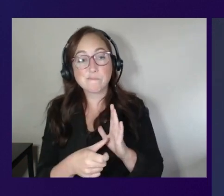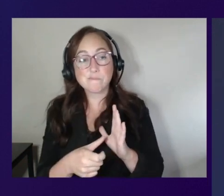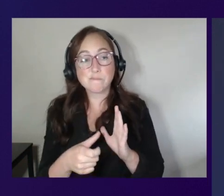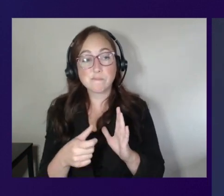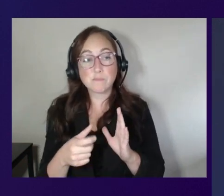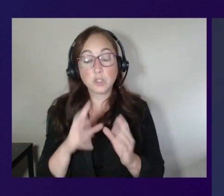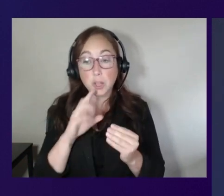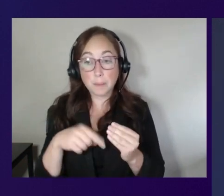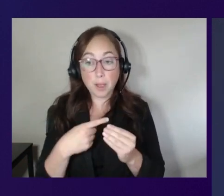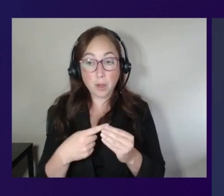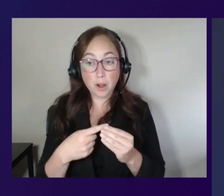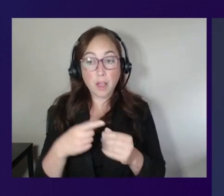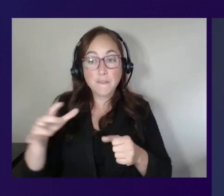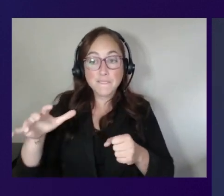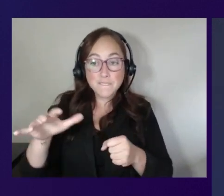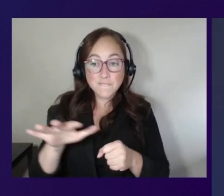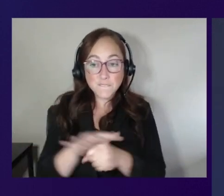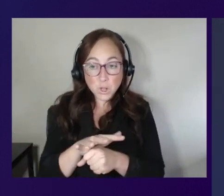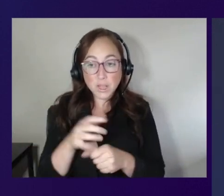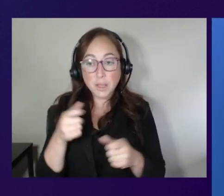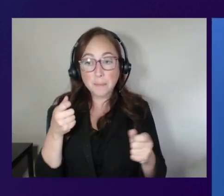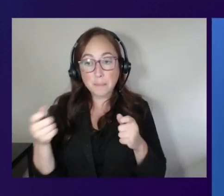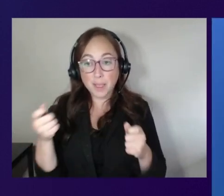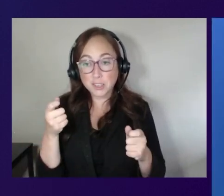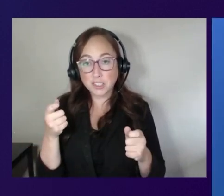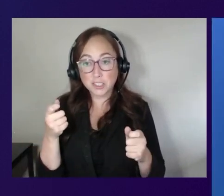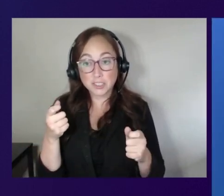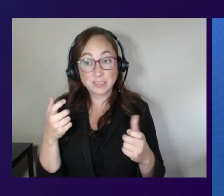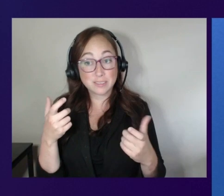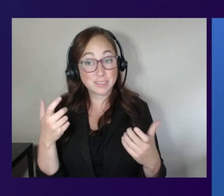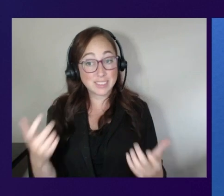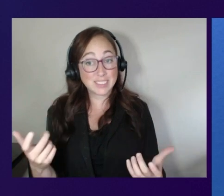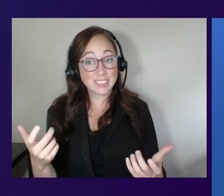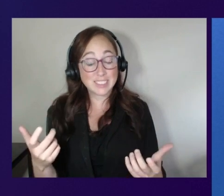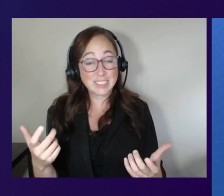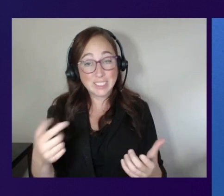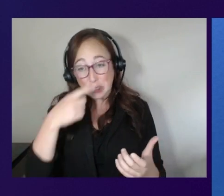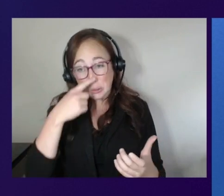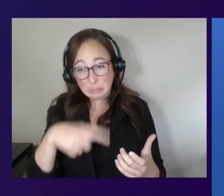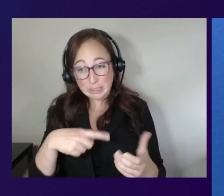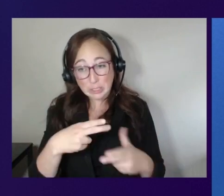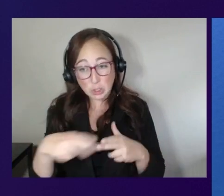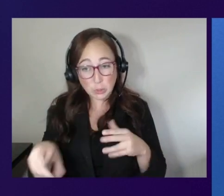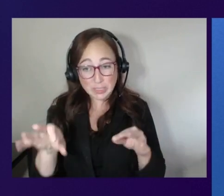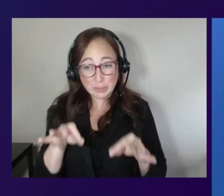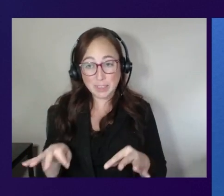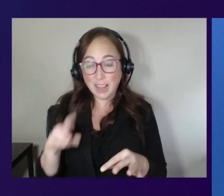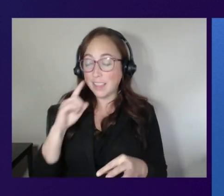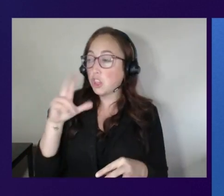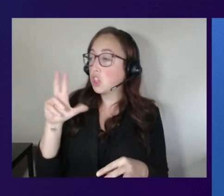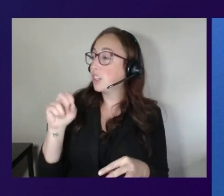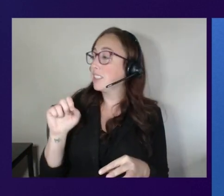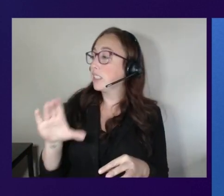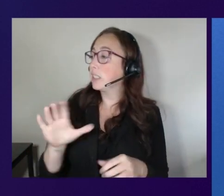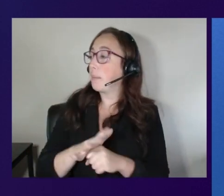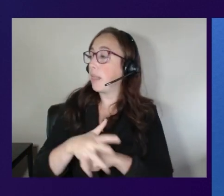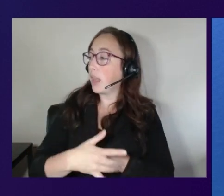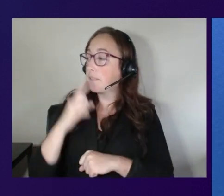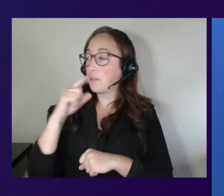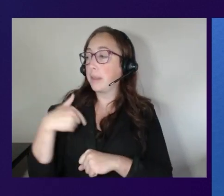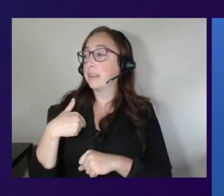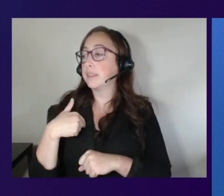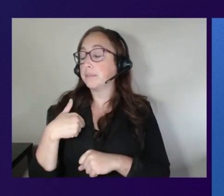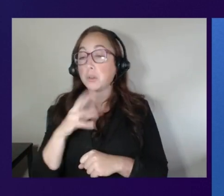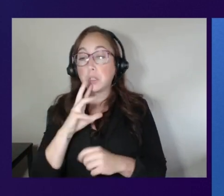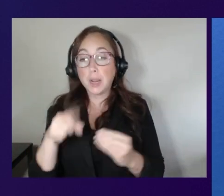fully managed aspect too. I don't know if 30 seconds on the fully managed aspect. I think I can cover that in 30 seconds. Okay. And so, you know, we talk a lot about fully